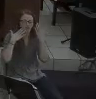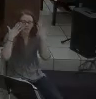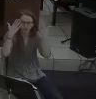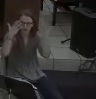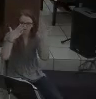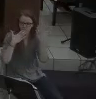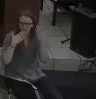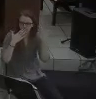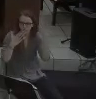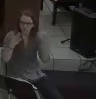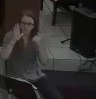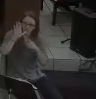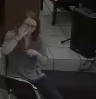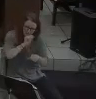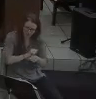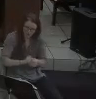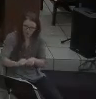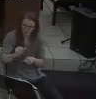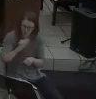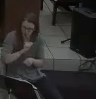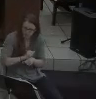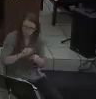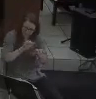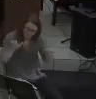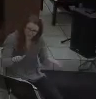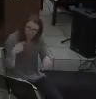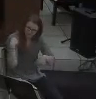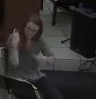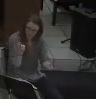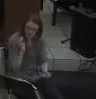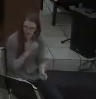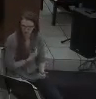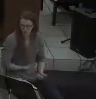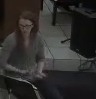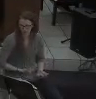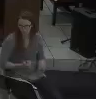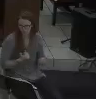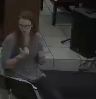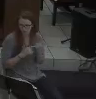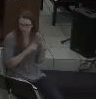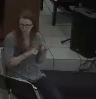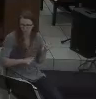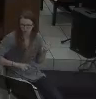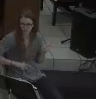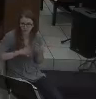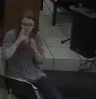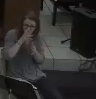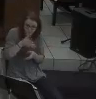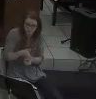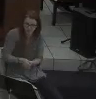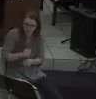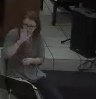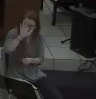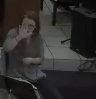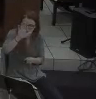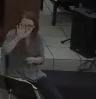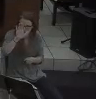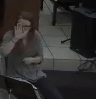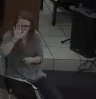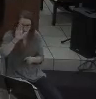want to thank you for the works you've done in our lives. And Lord, we trust in